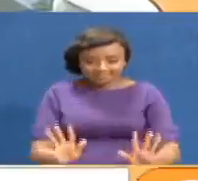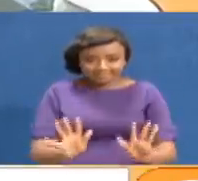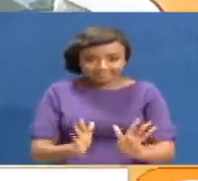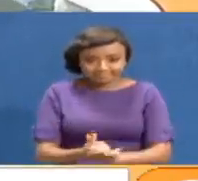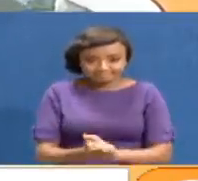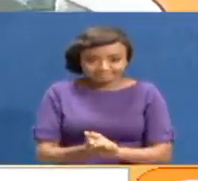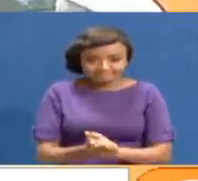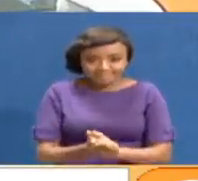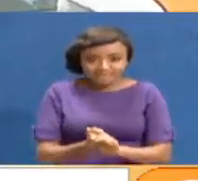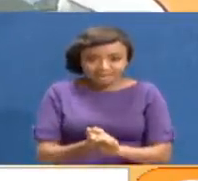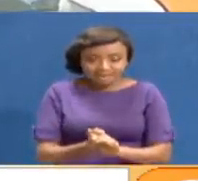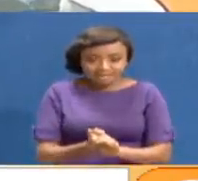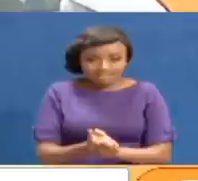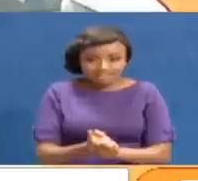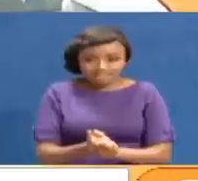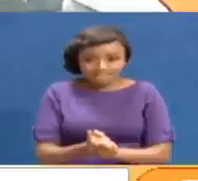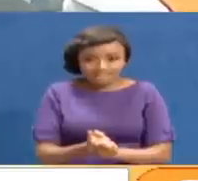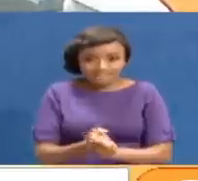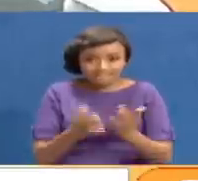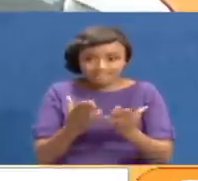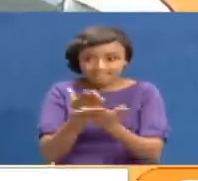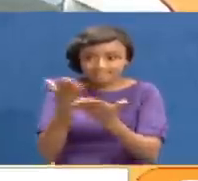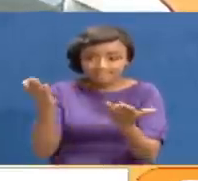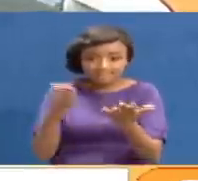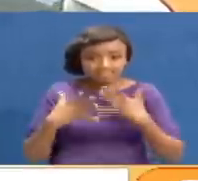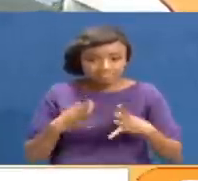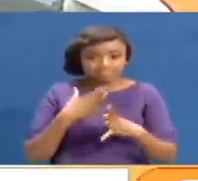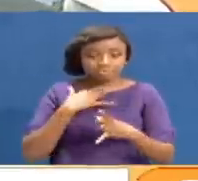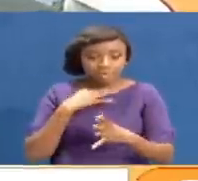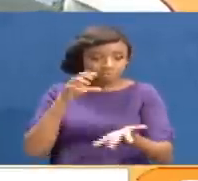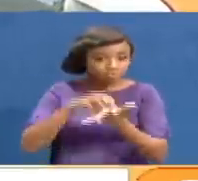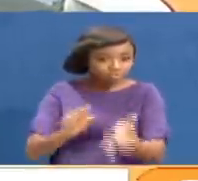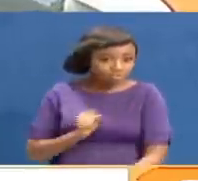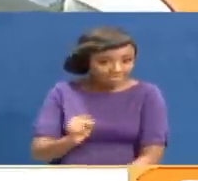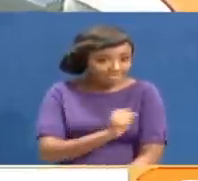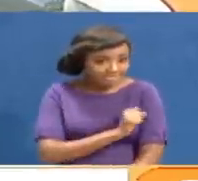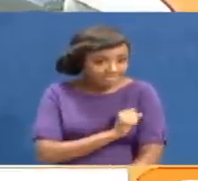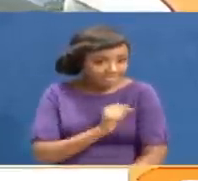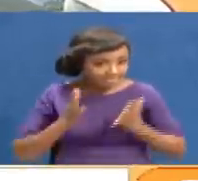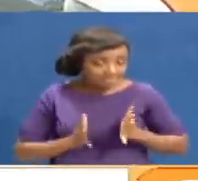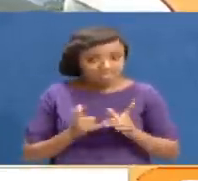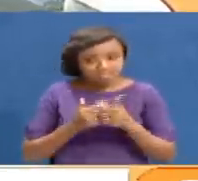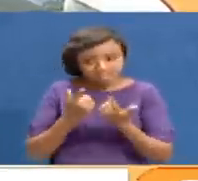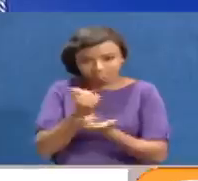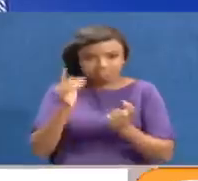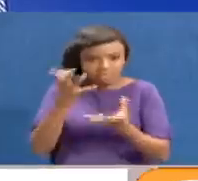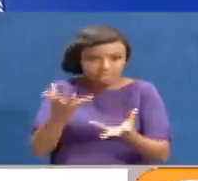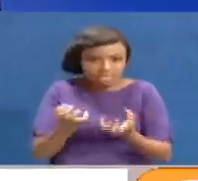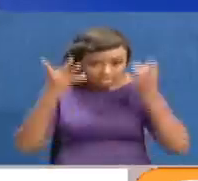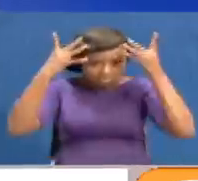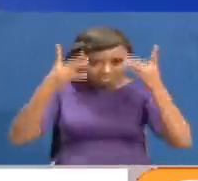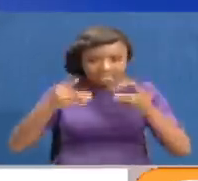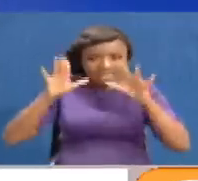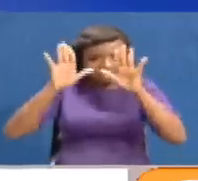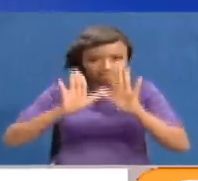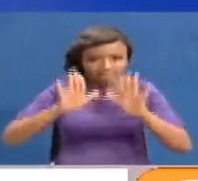but those people who want to buy as senators, we will need to make a decision and